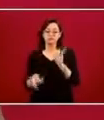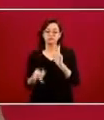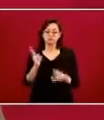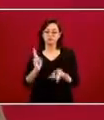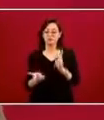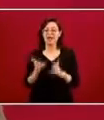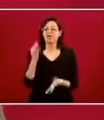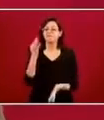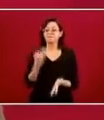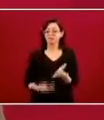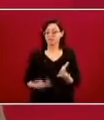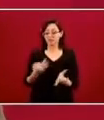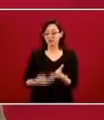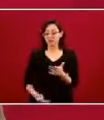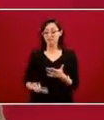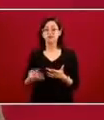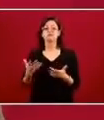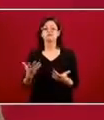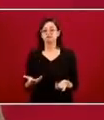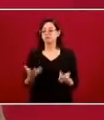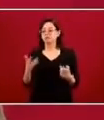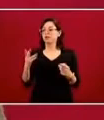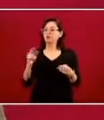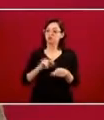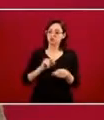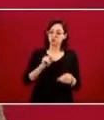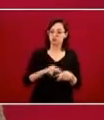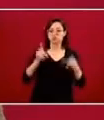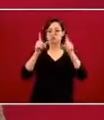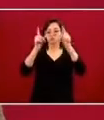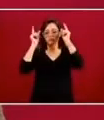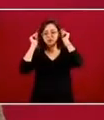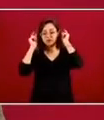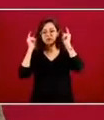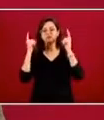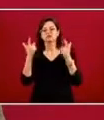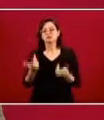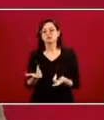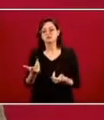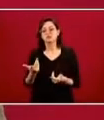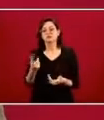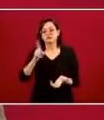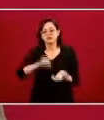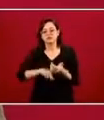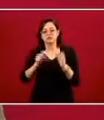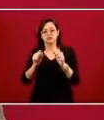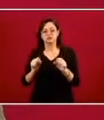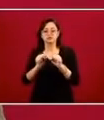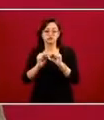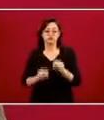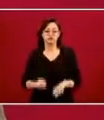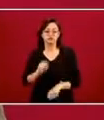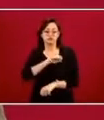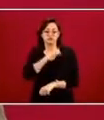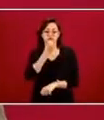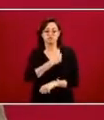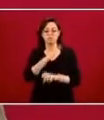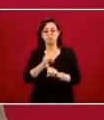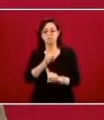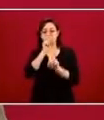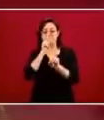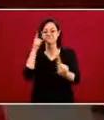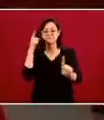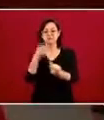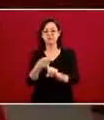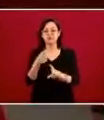COVID-19. We've been talking about in the past few days that we have a critical deficit when it comes to human resources